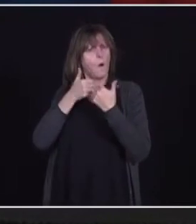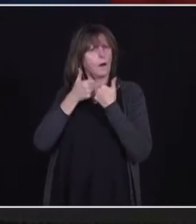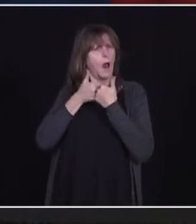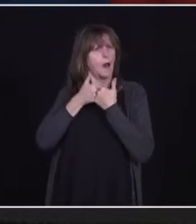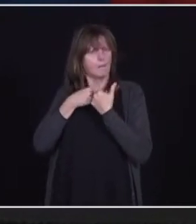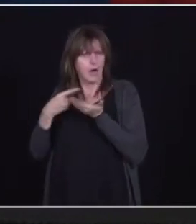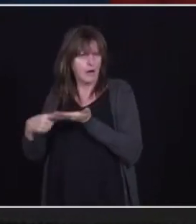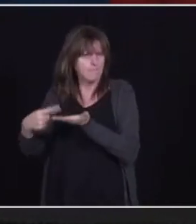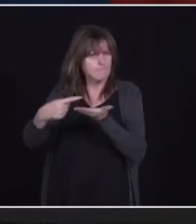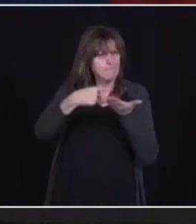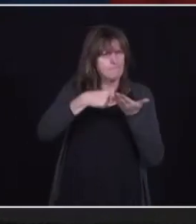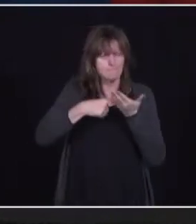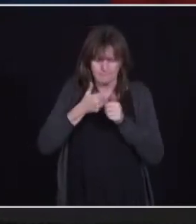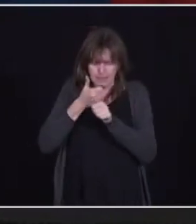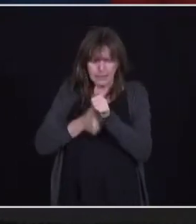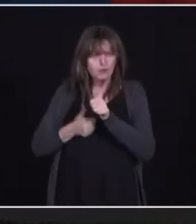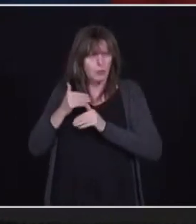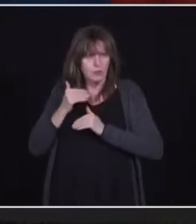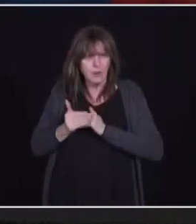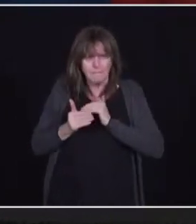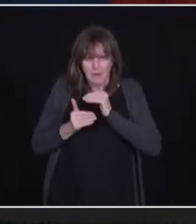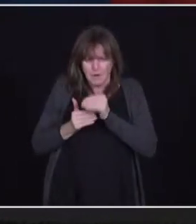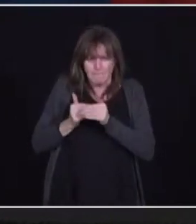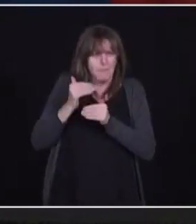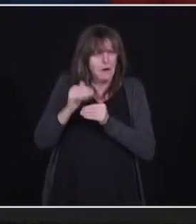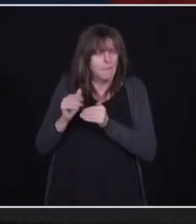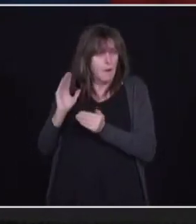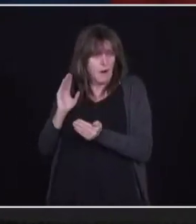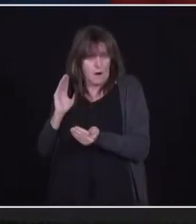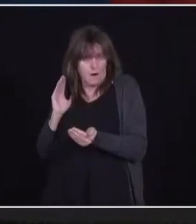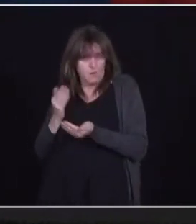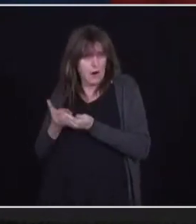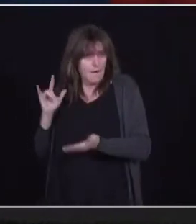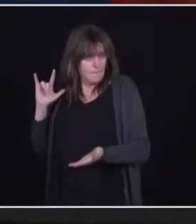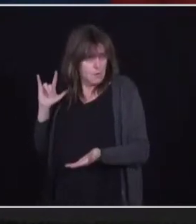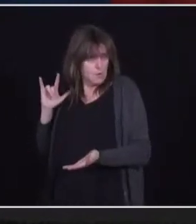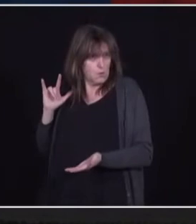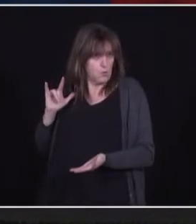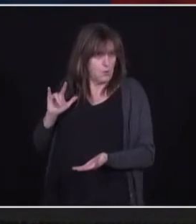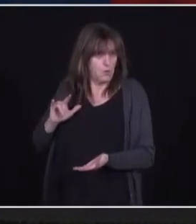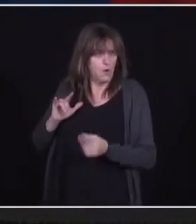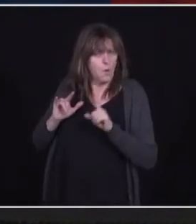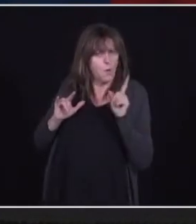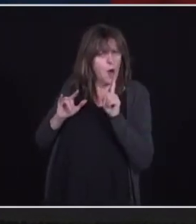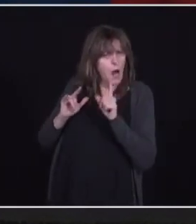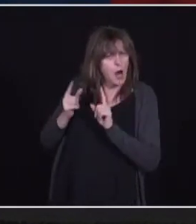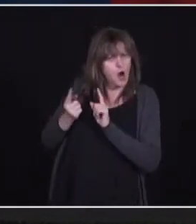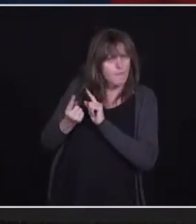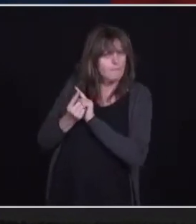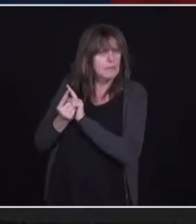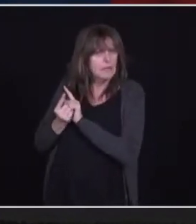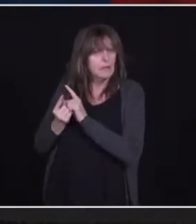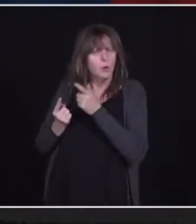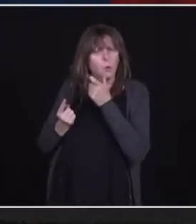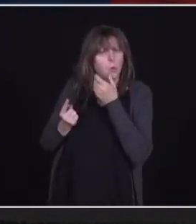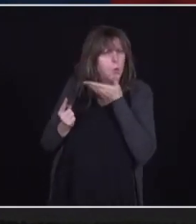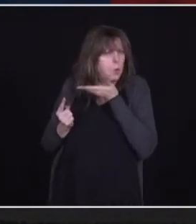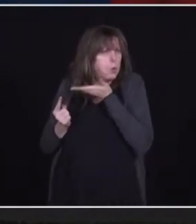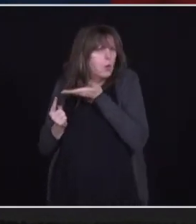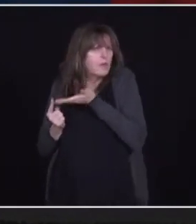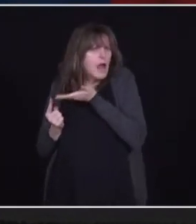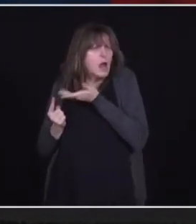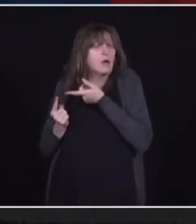first vaccines, how we receive them at the airport, where we're going to actually meet the airplane with them on, who is going to do that, what route we're going